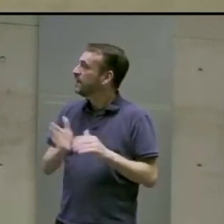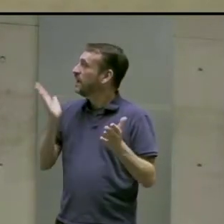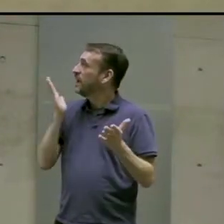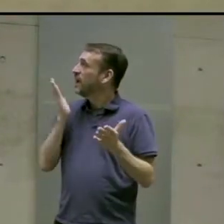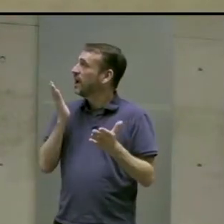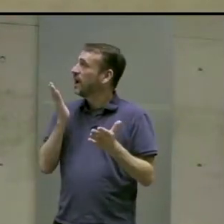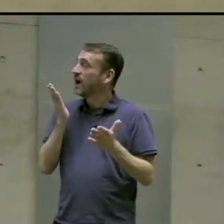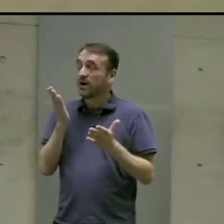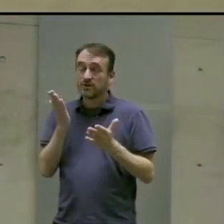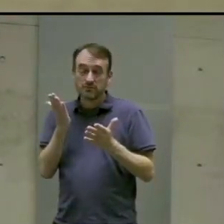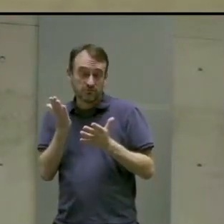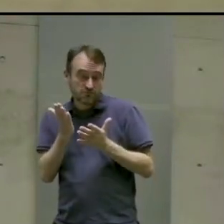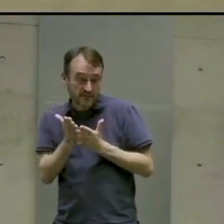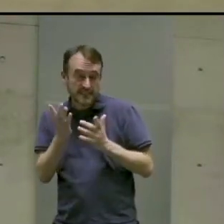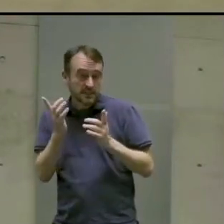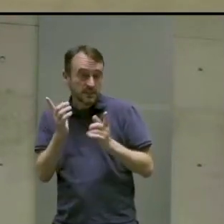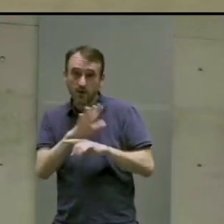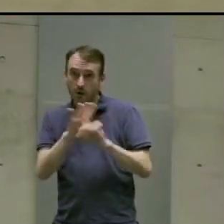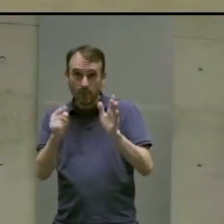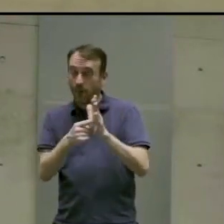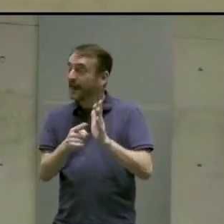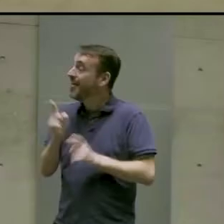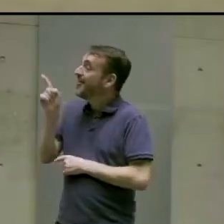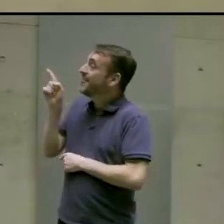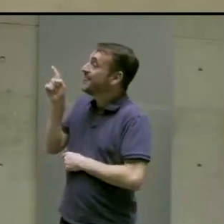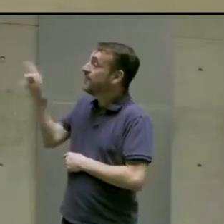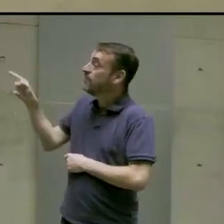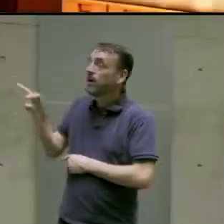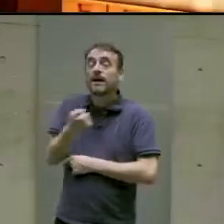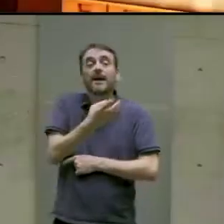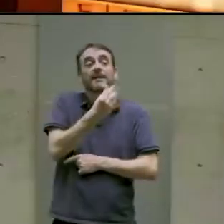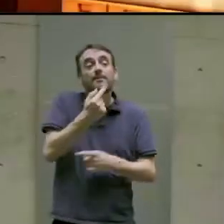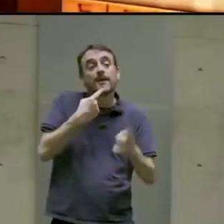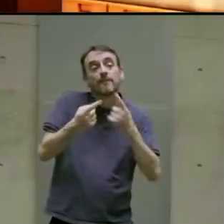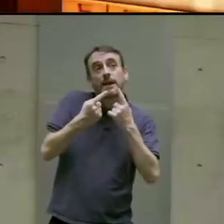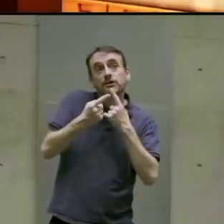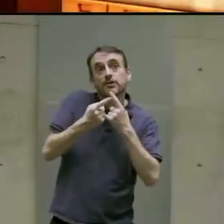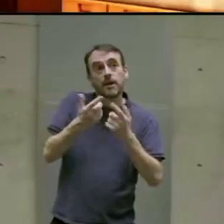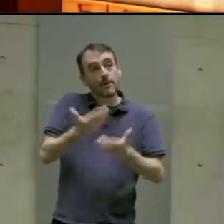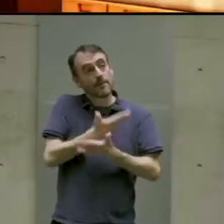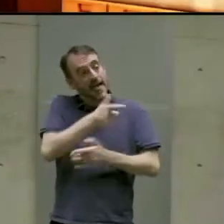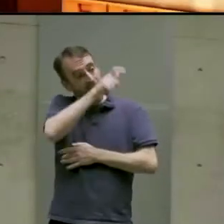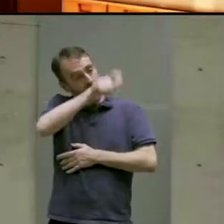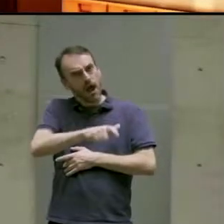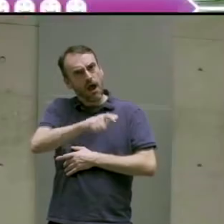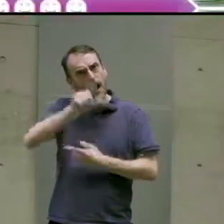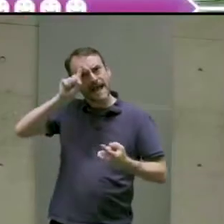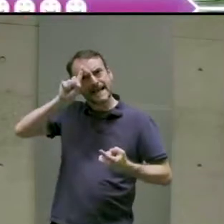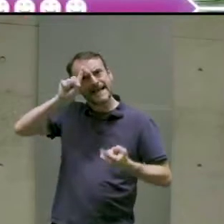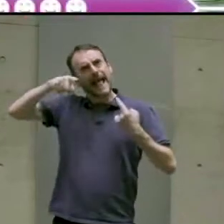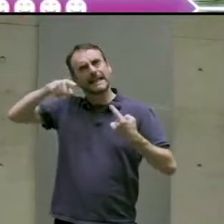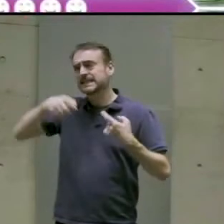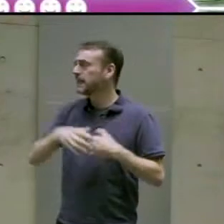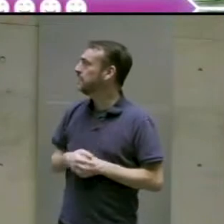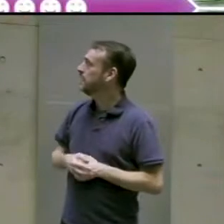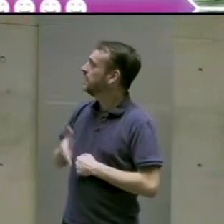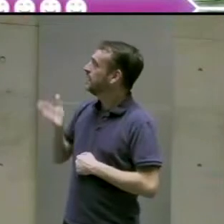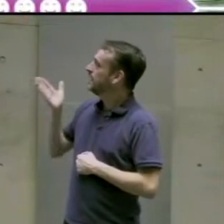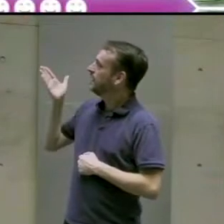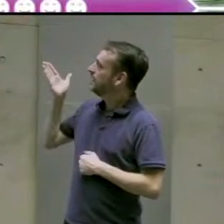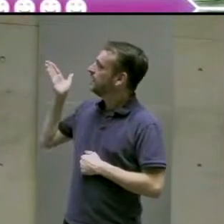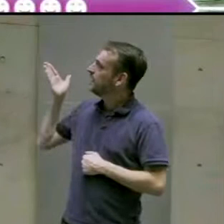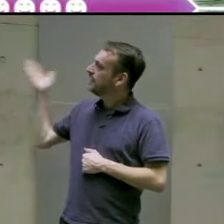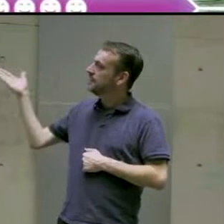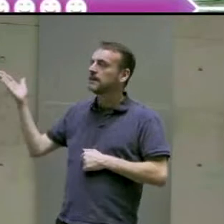replayability reasons. This one is some information, but the player still had to guess. And then here's an